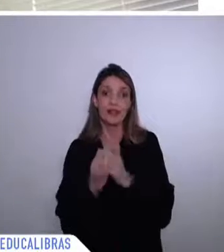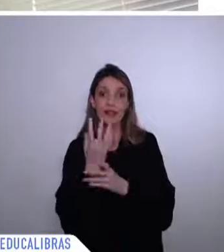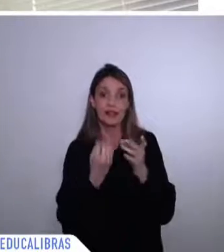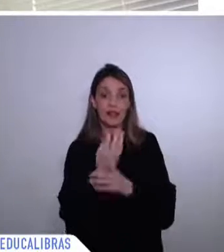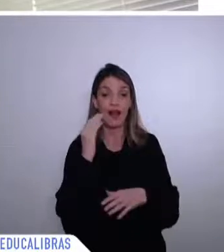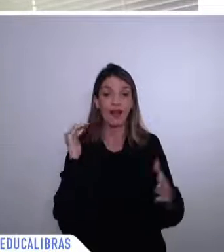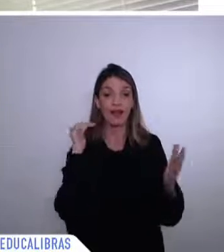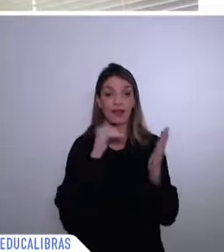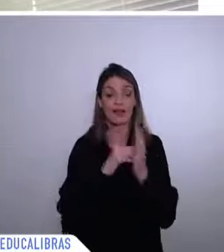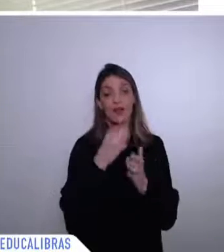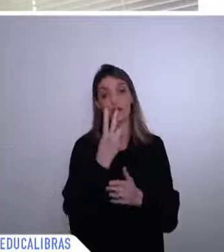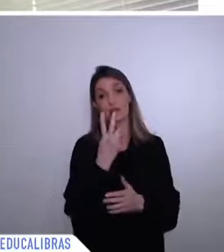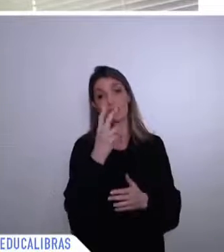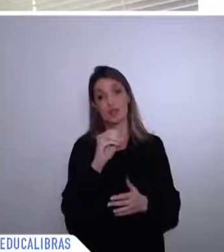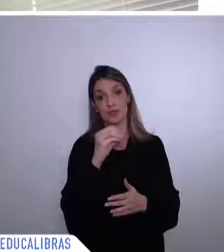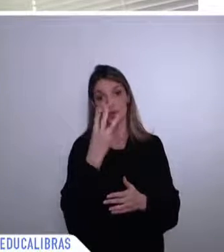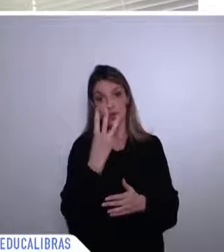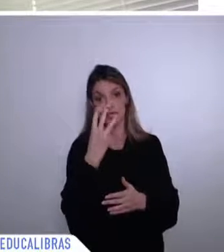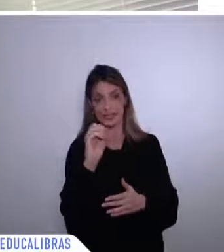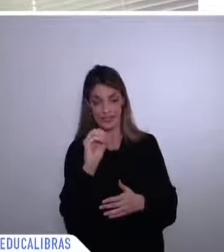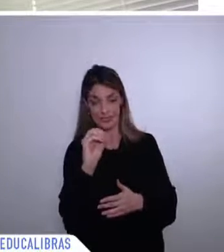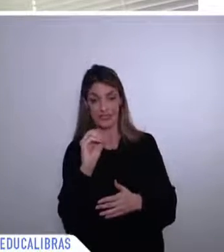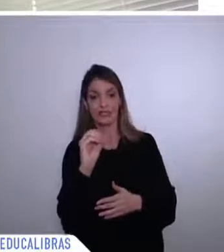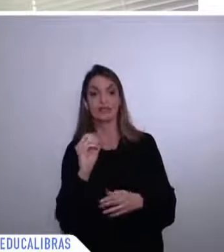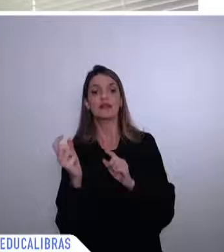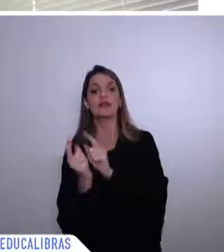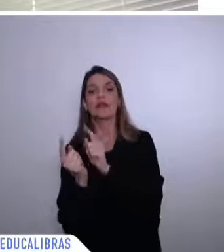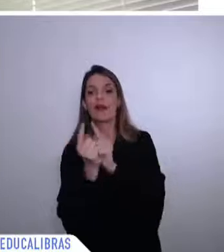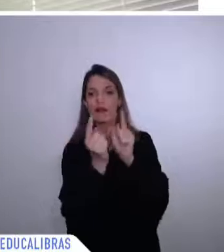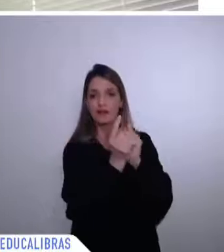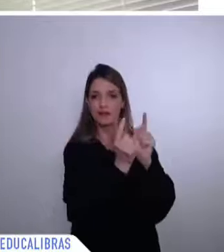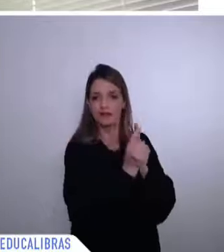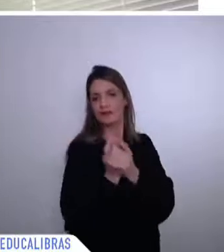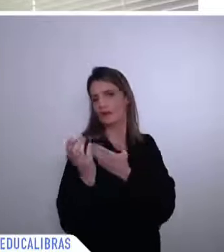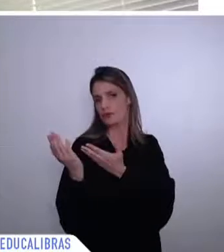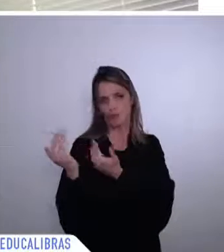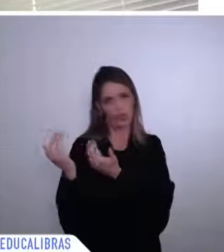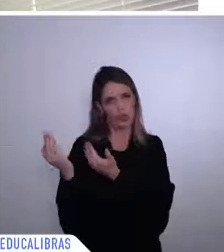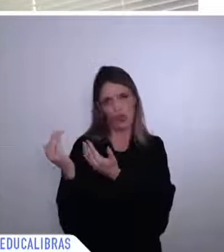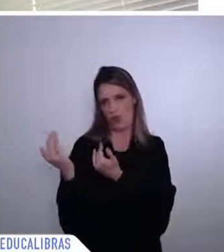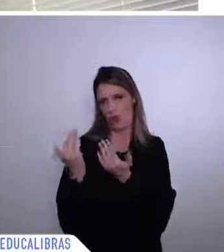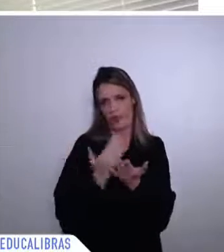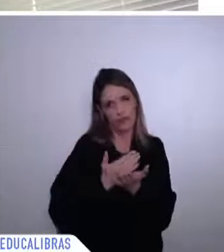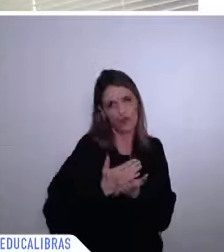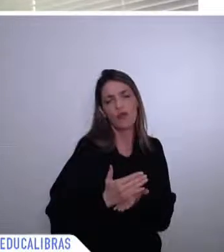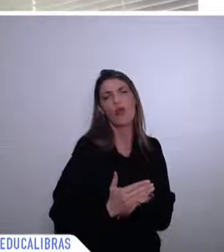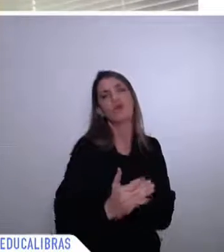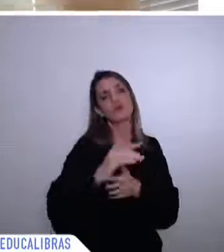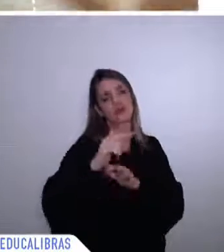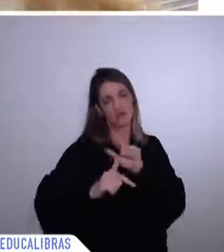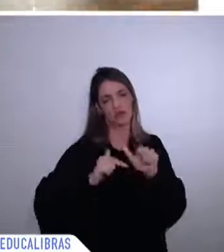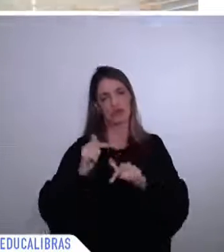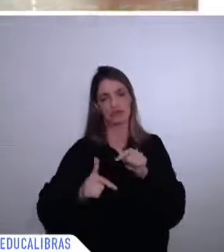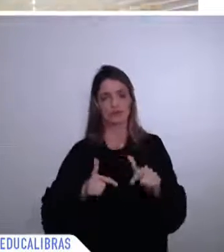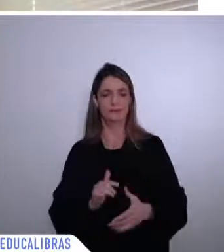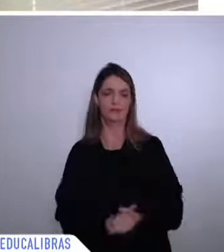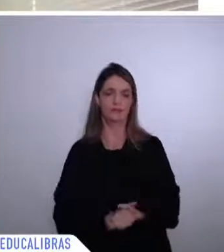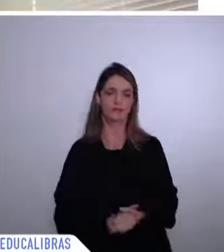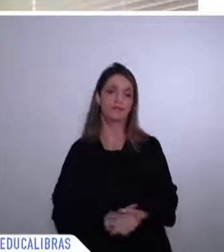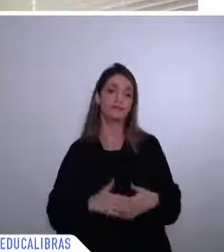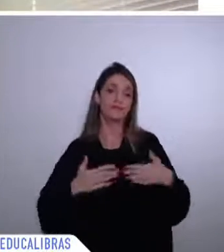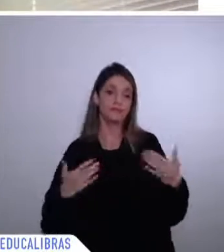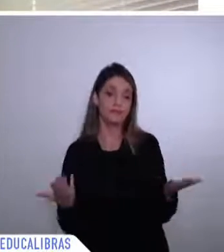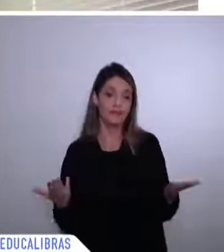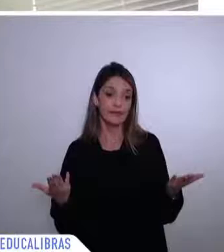on top of the 300 million jobs by 2030 to welcome youth that is joining